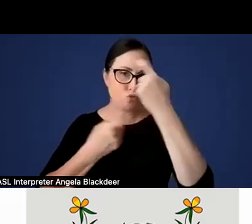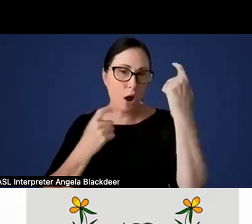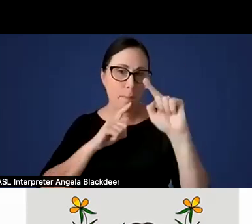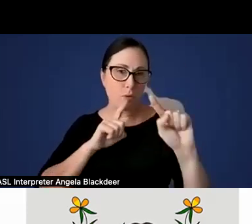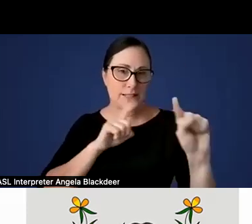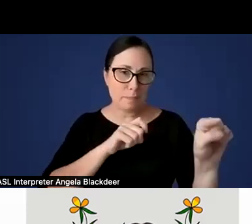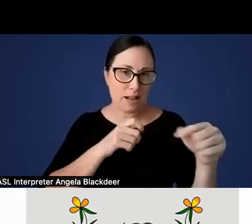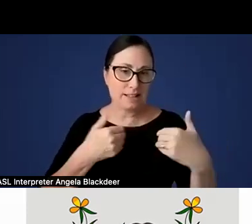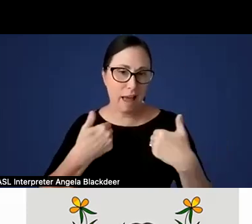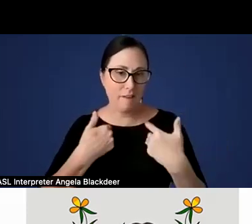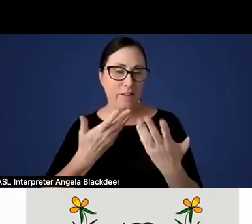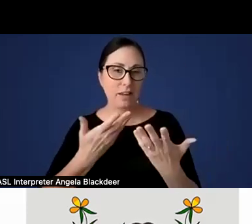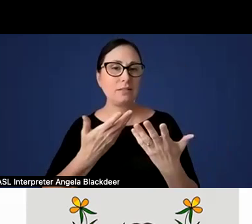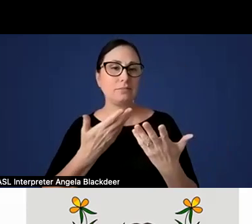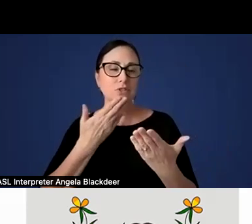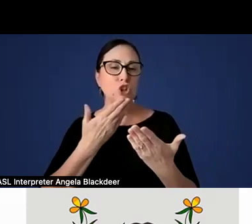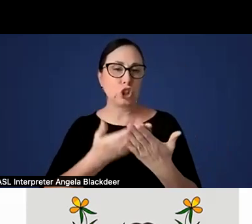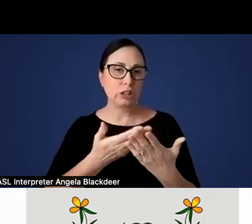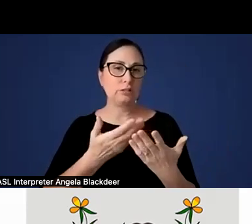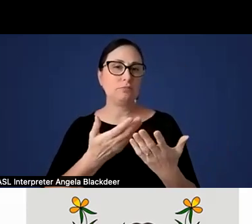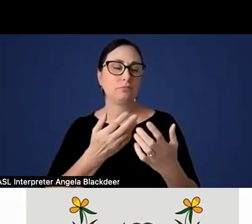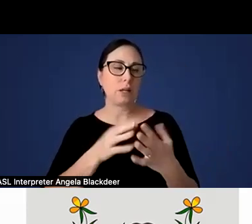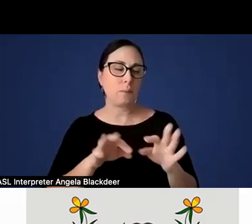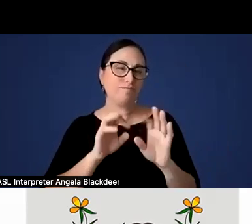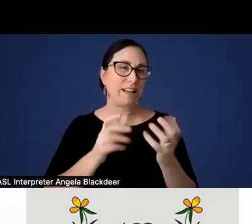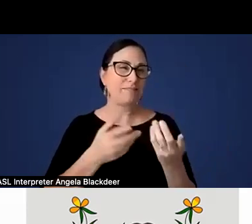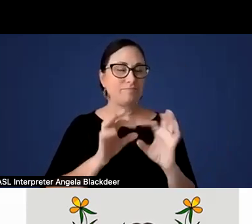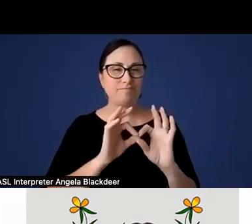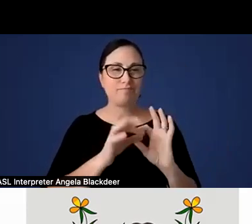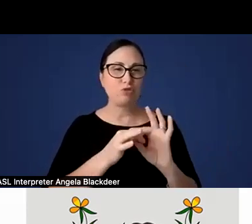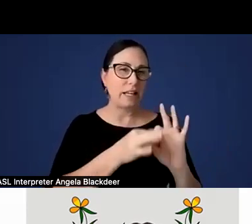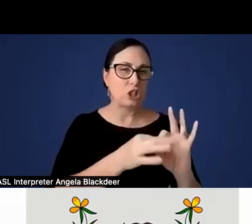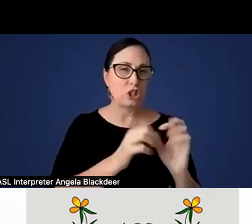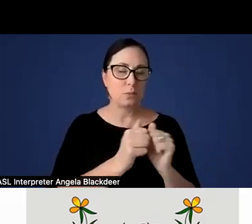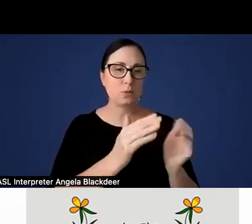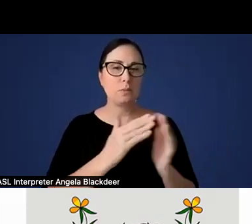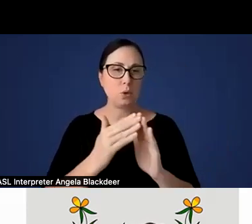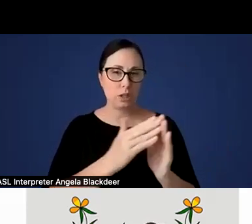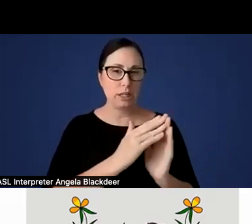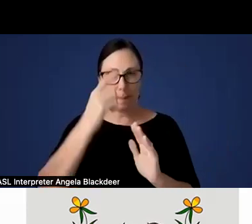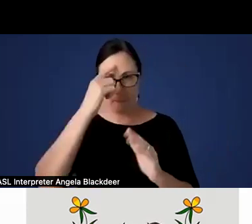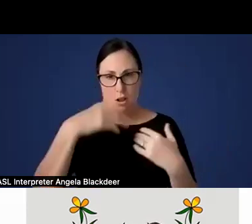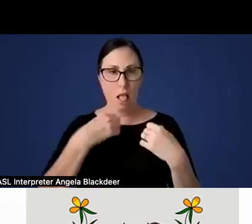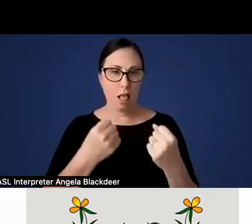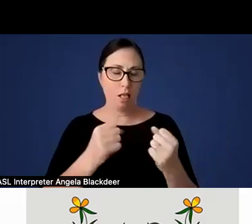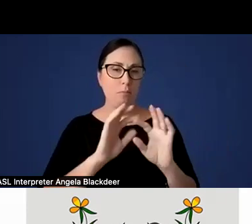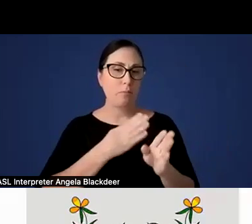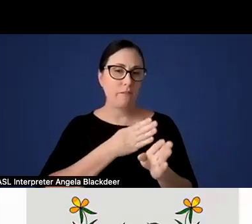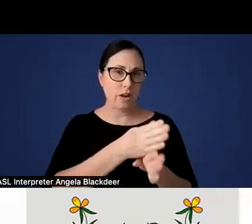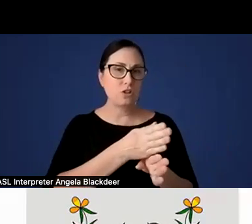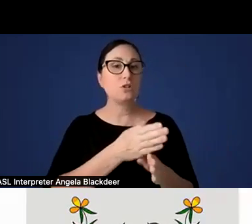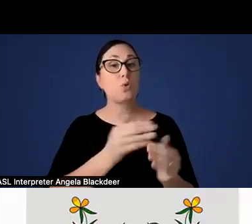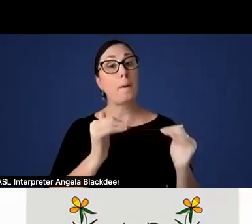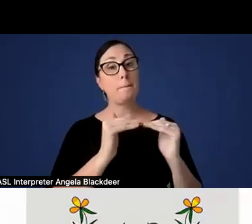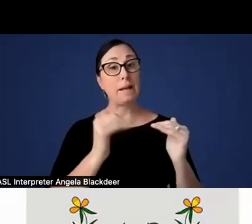and meaningful relationships with their communities, as well as mental health professionals or even peer advocates. I think that's a